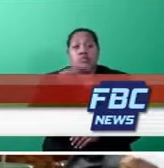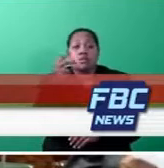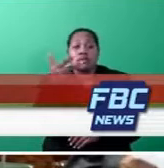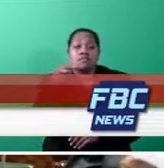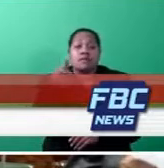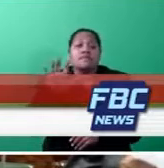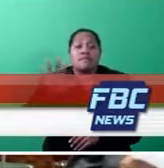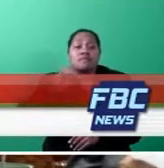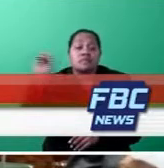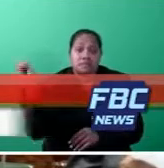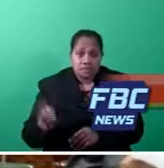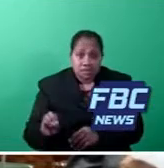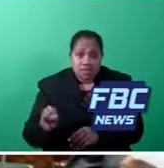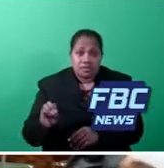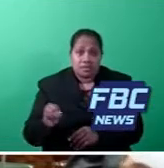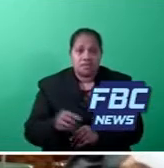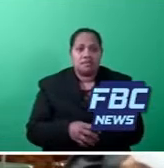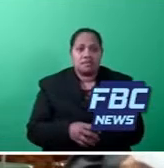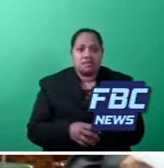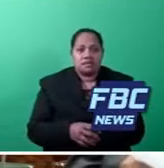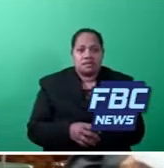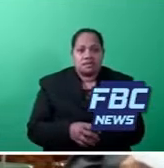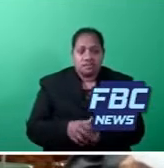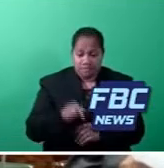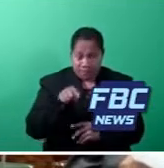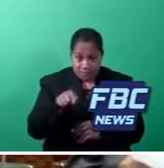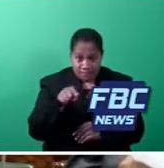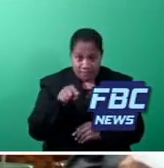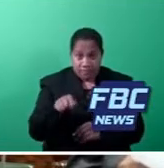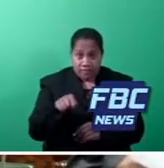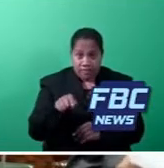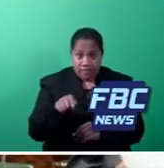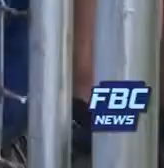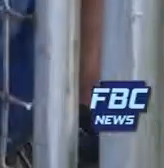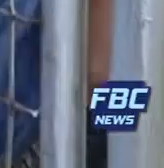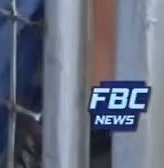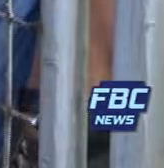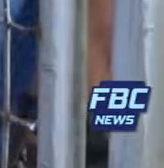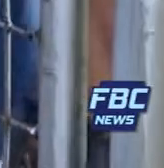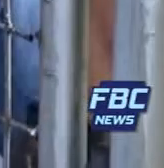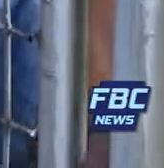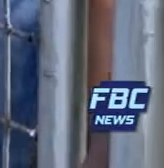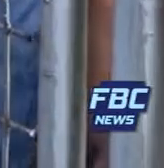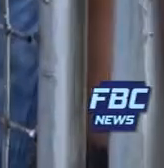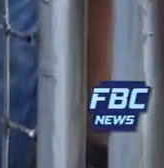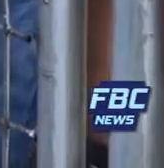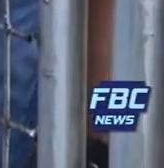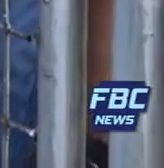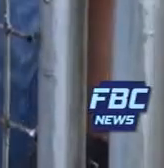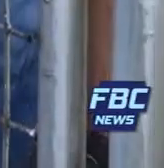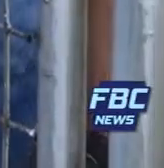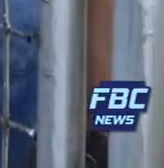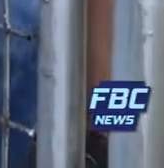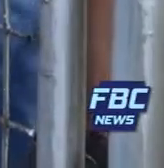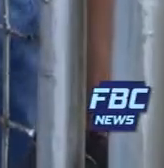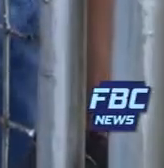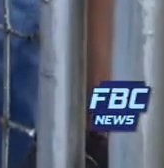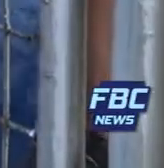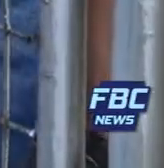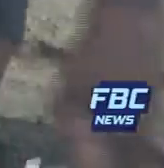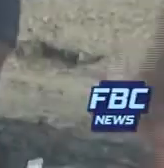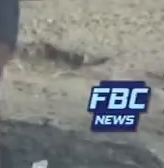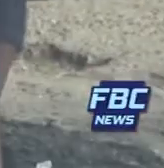28.5%. The prevalence was high amongst children between 5 to 9, with figures up to 45%.